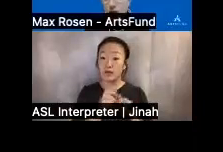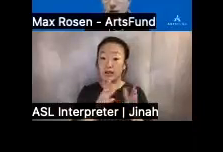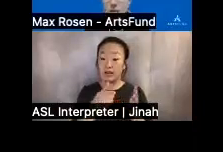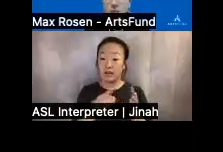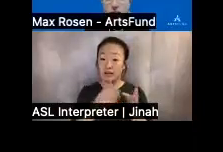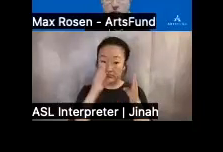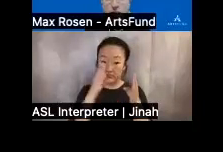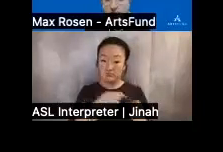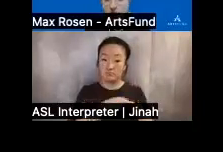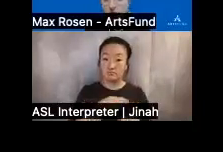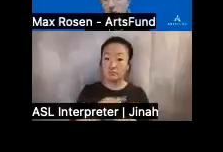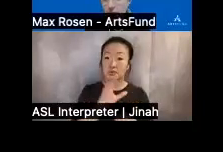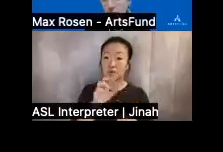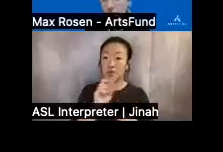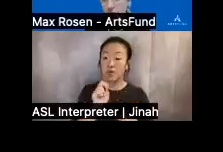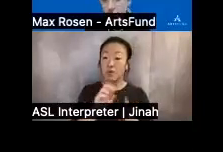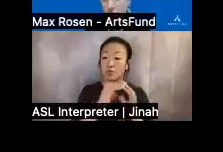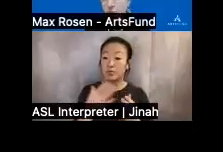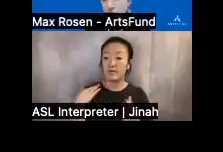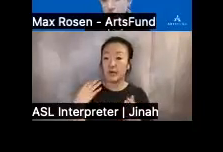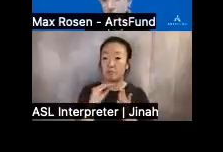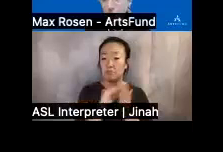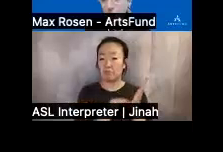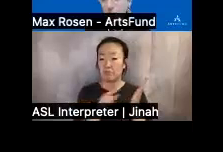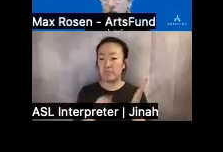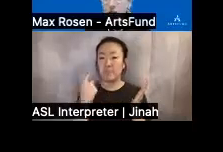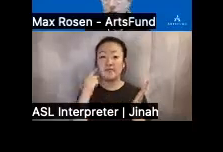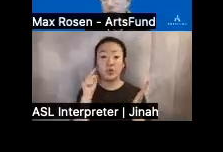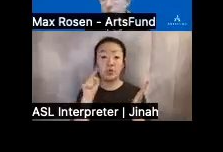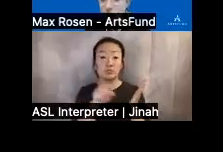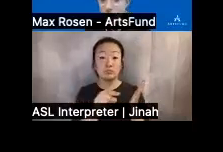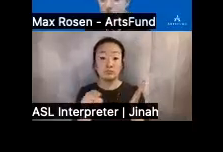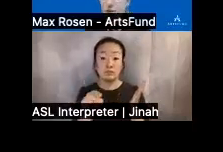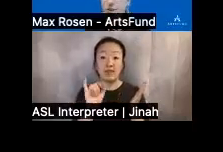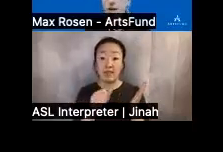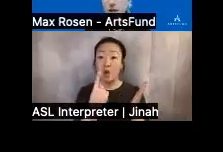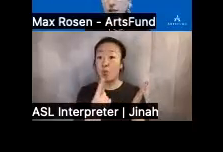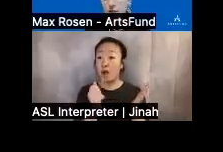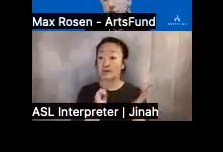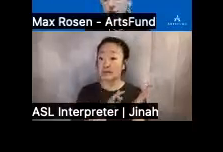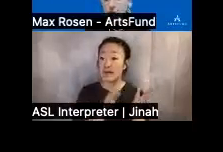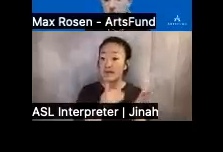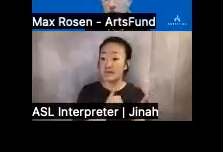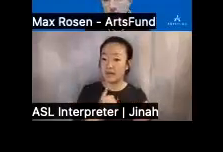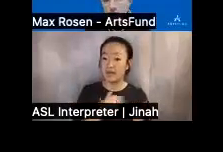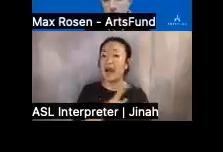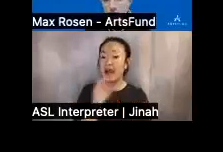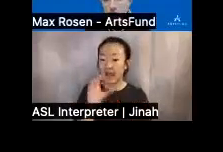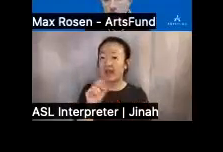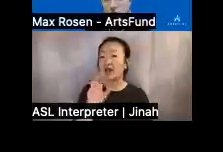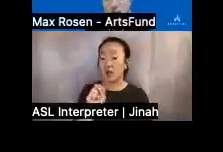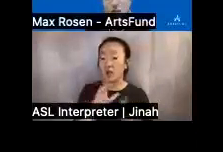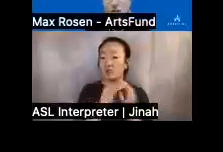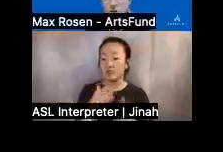volunteers, please complete this demographic survey on behalf of that 1 staff member and the core group of